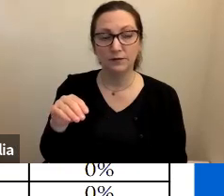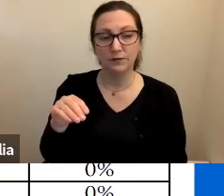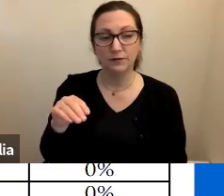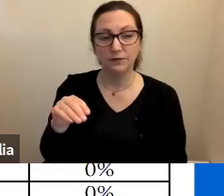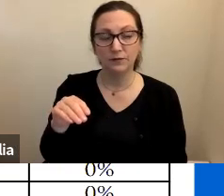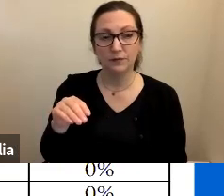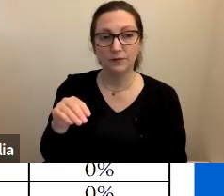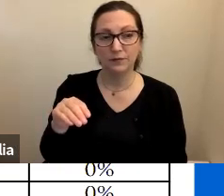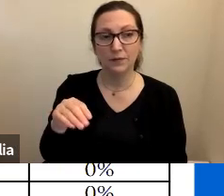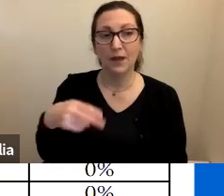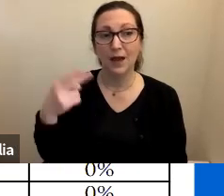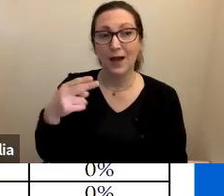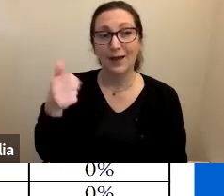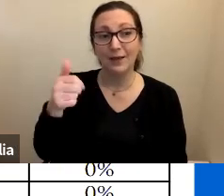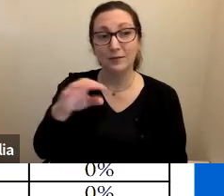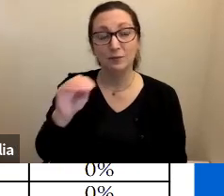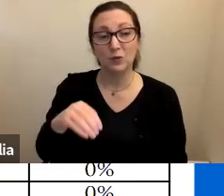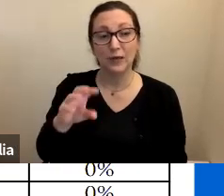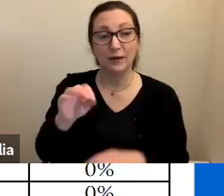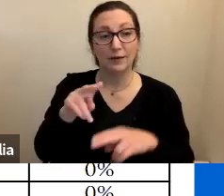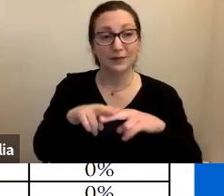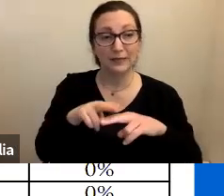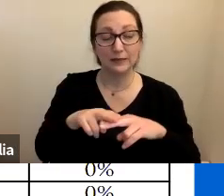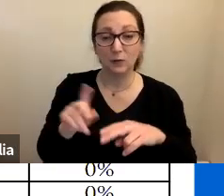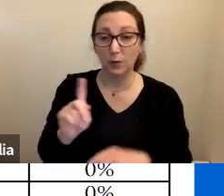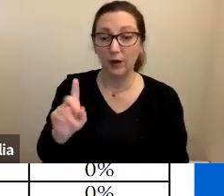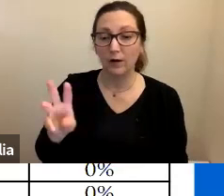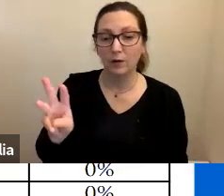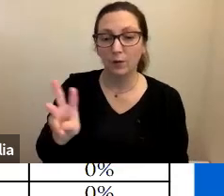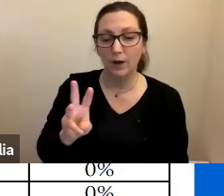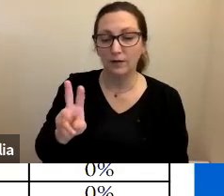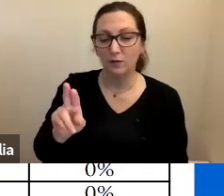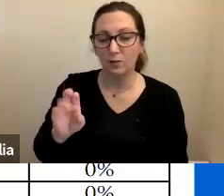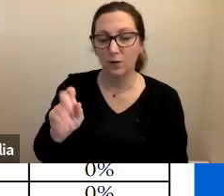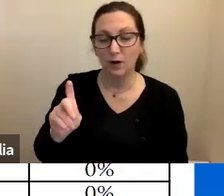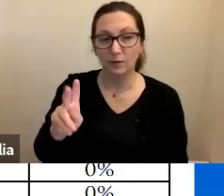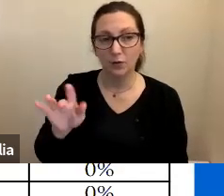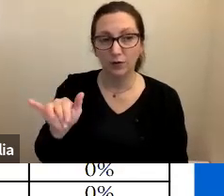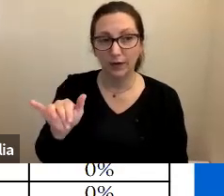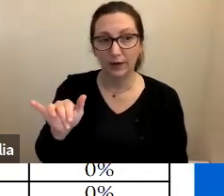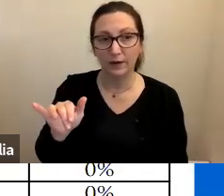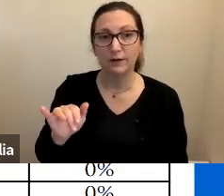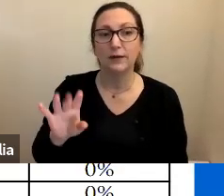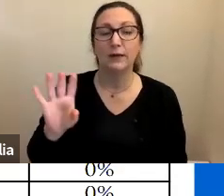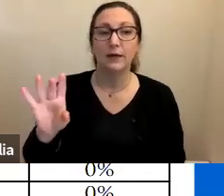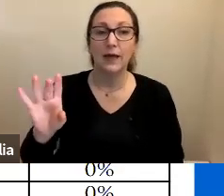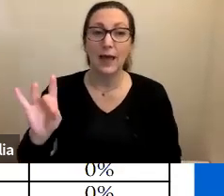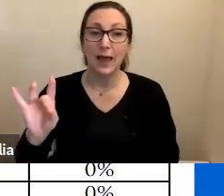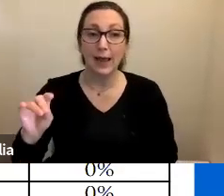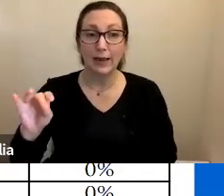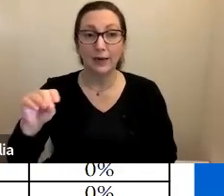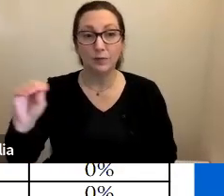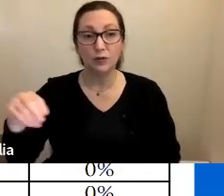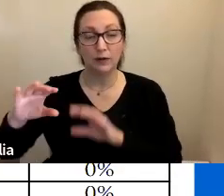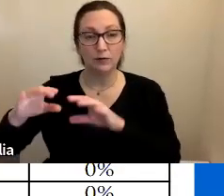the highest percentage of seats is in West Roxbury. For the 80%, I believe